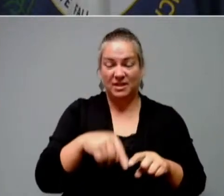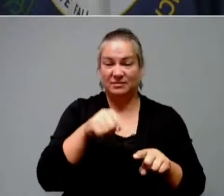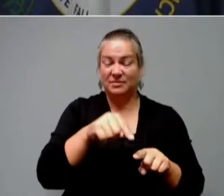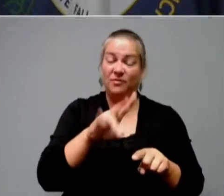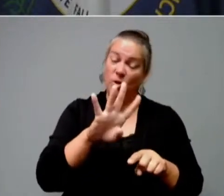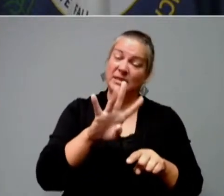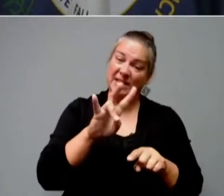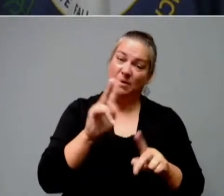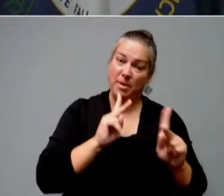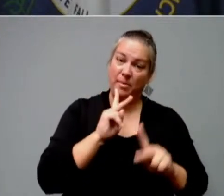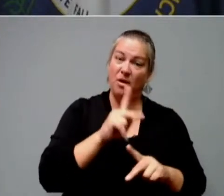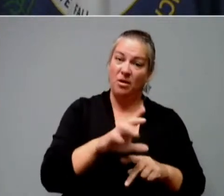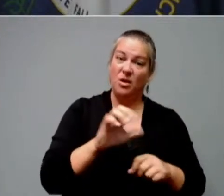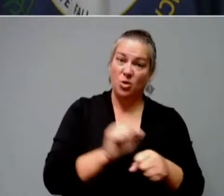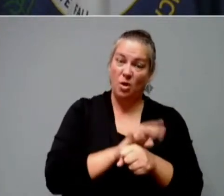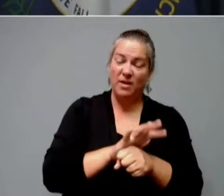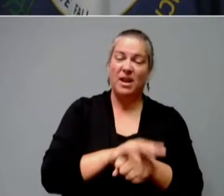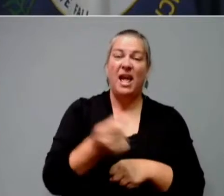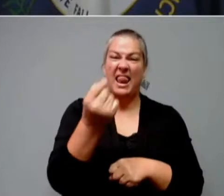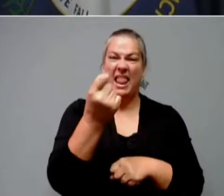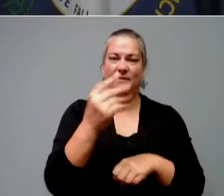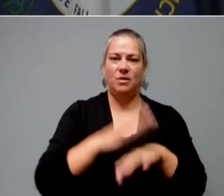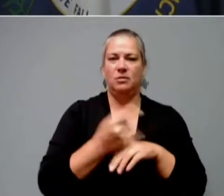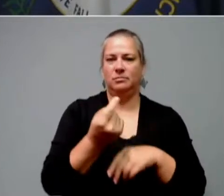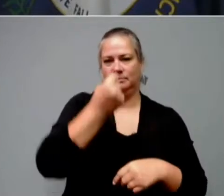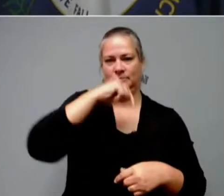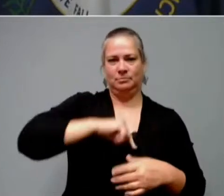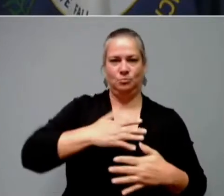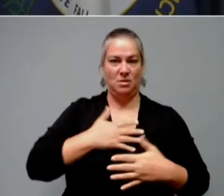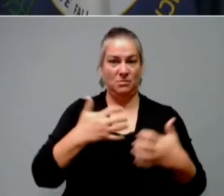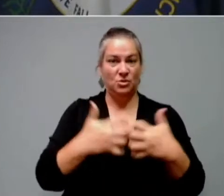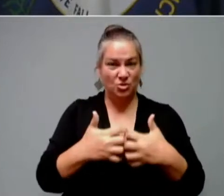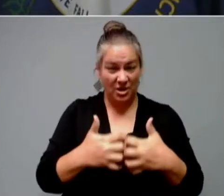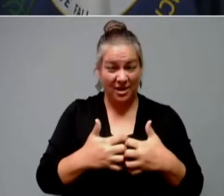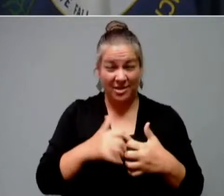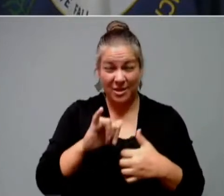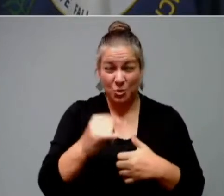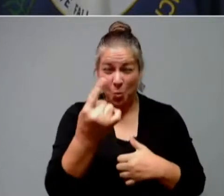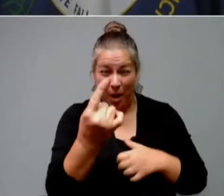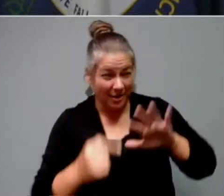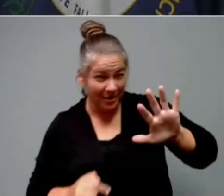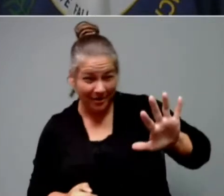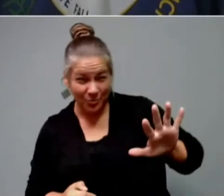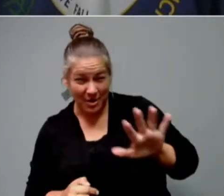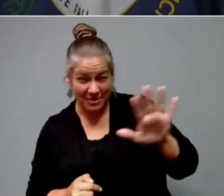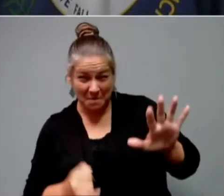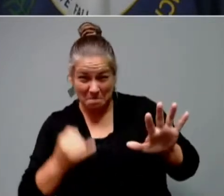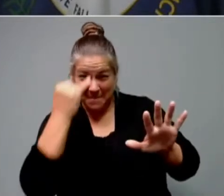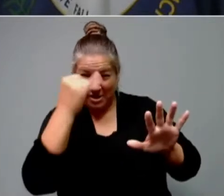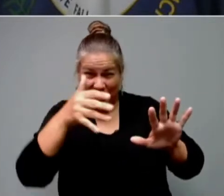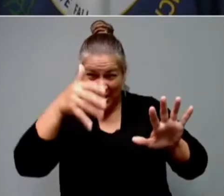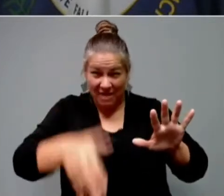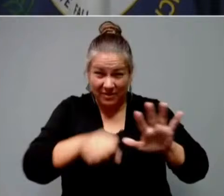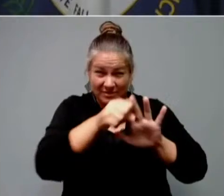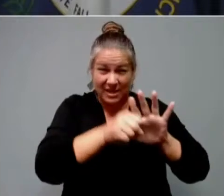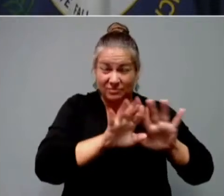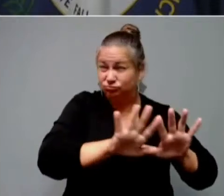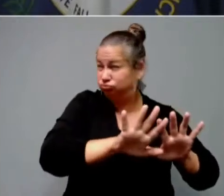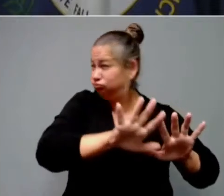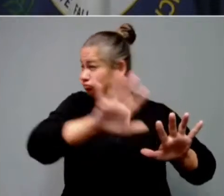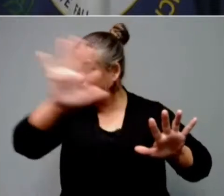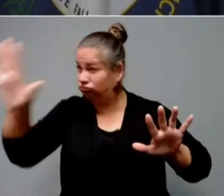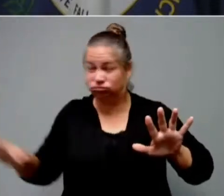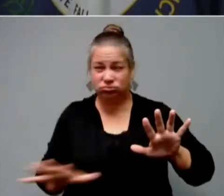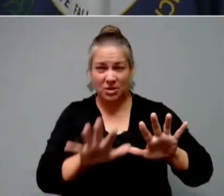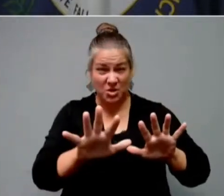11 on ventilators. That is just one region of our state and shows how concerning this